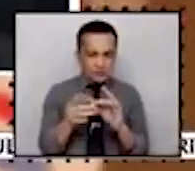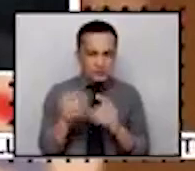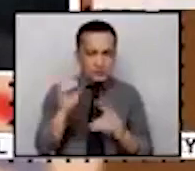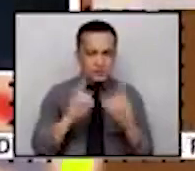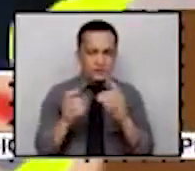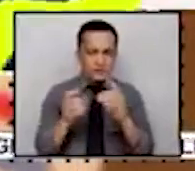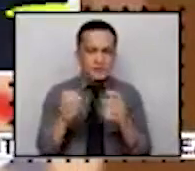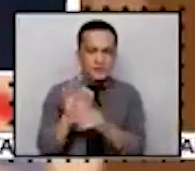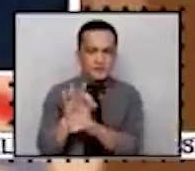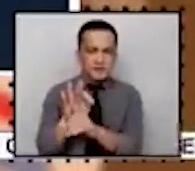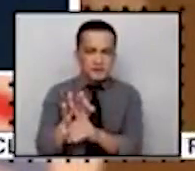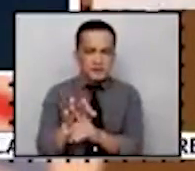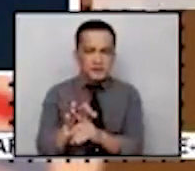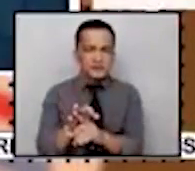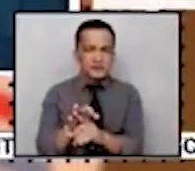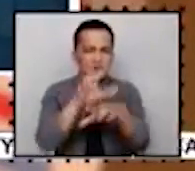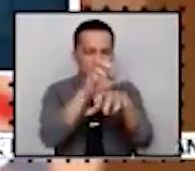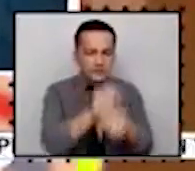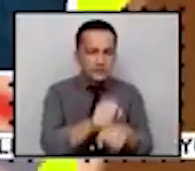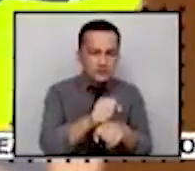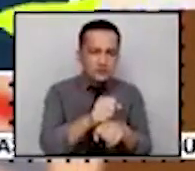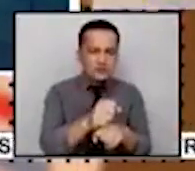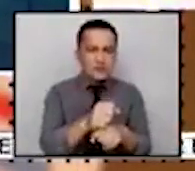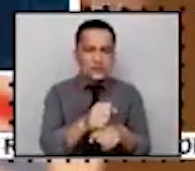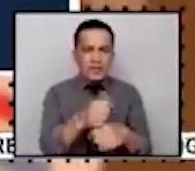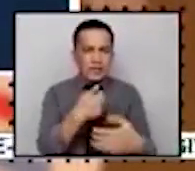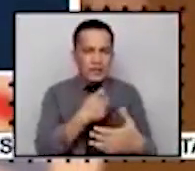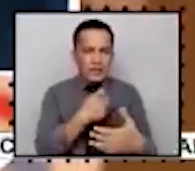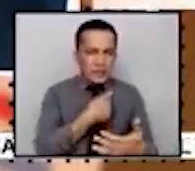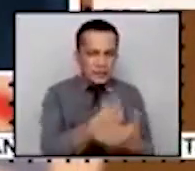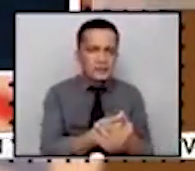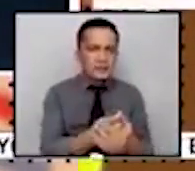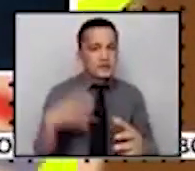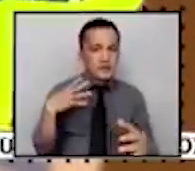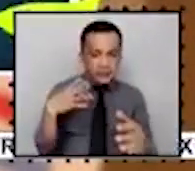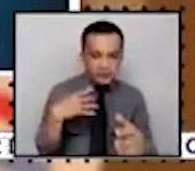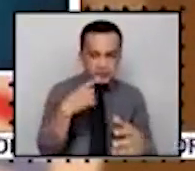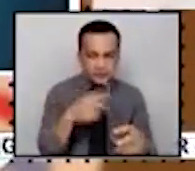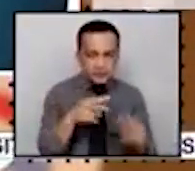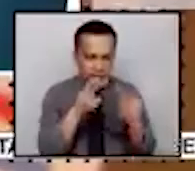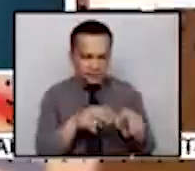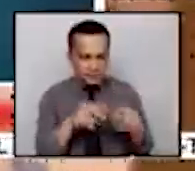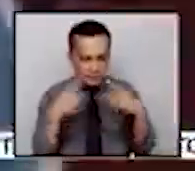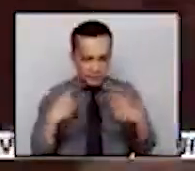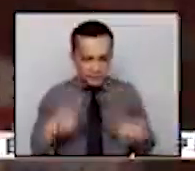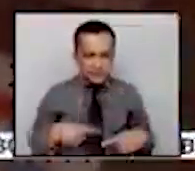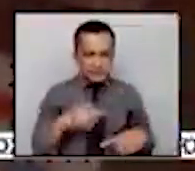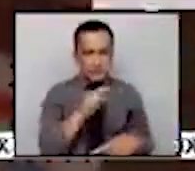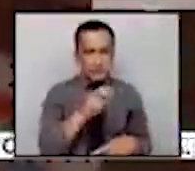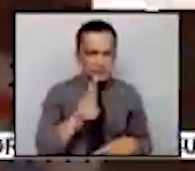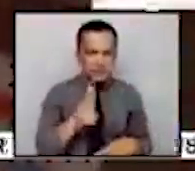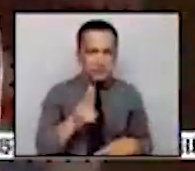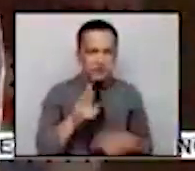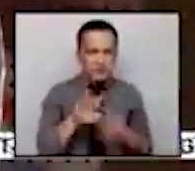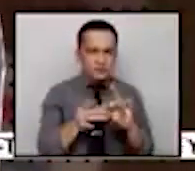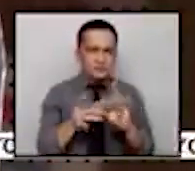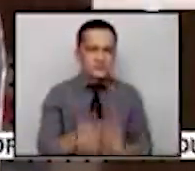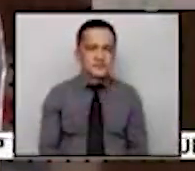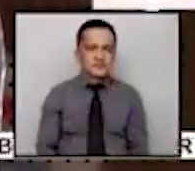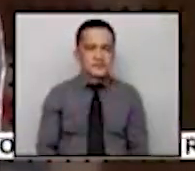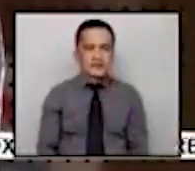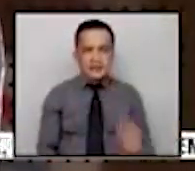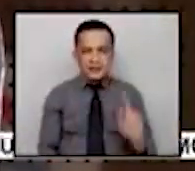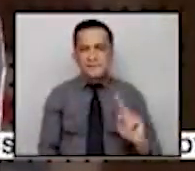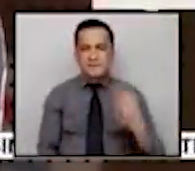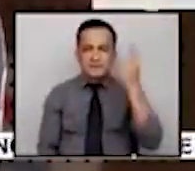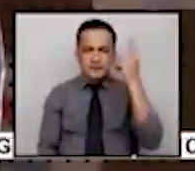ang nahook at inaabangan ang bawat outfit na susuotin ni IU sa bawat episode. Number 1, Moon